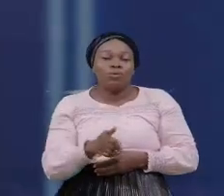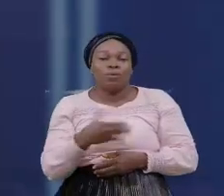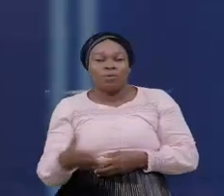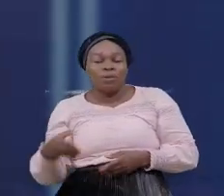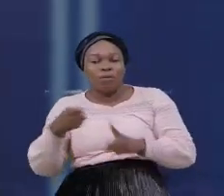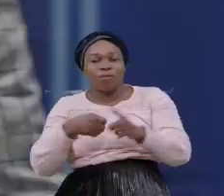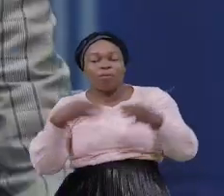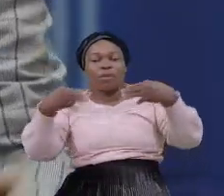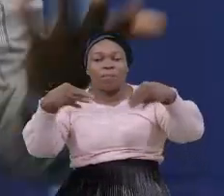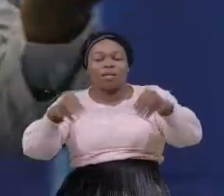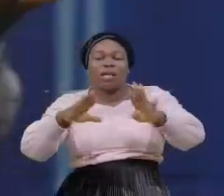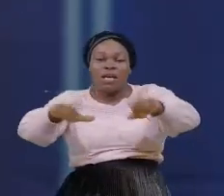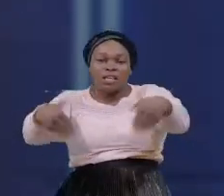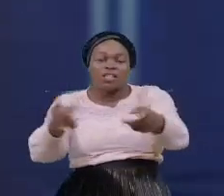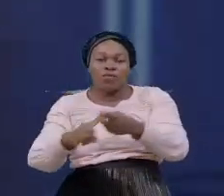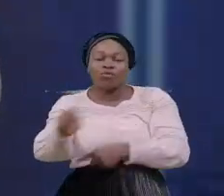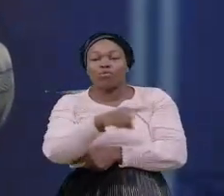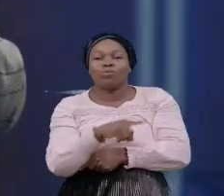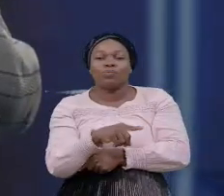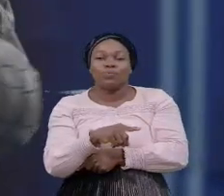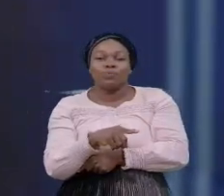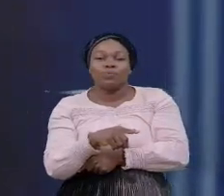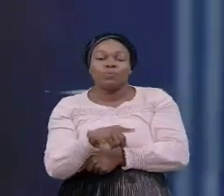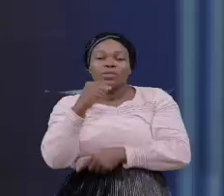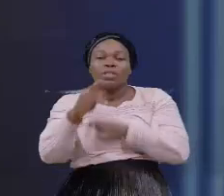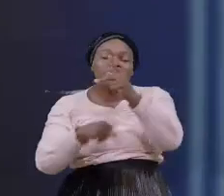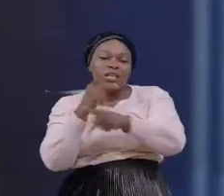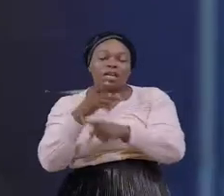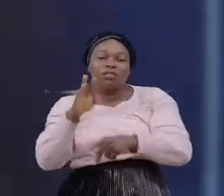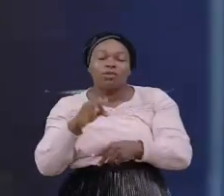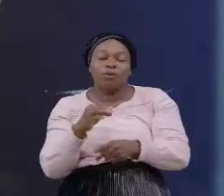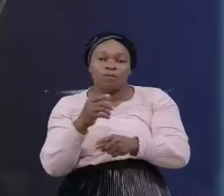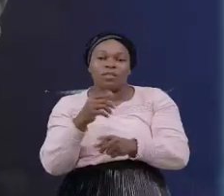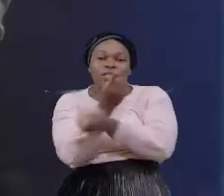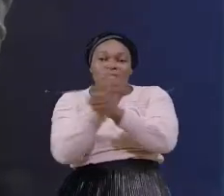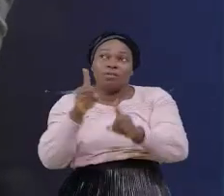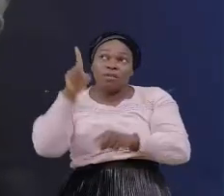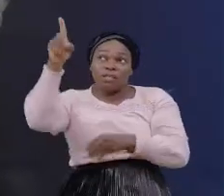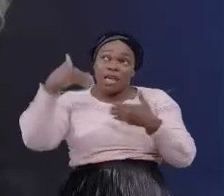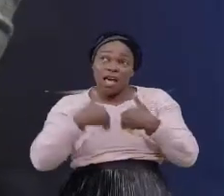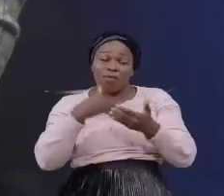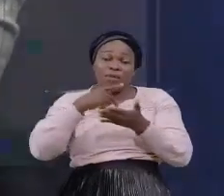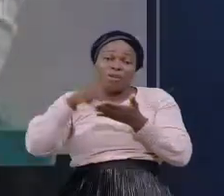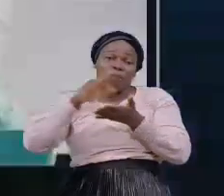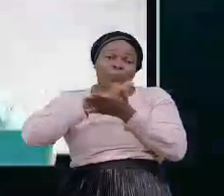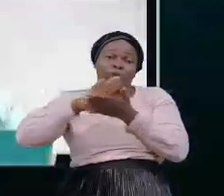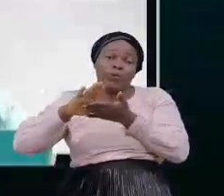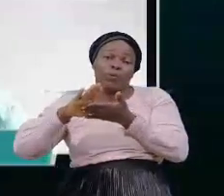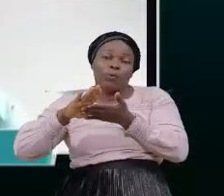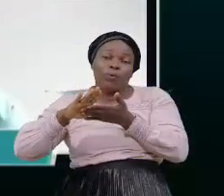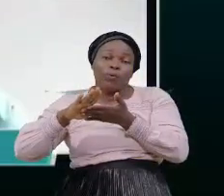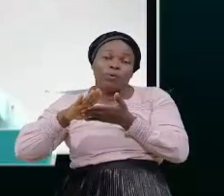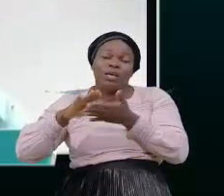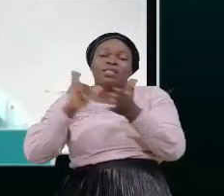you. The kind of deliverance that he had, pure, that is always